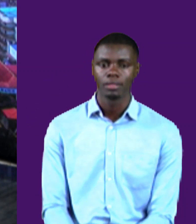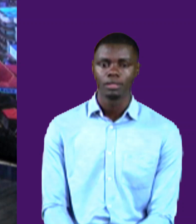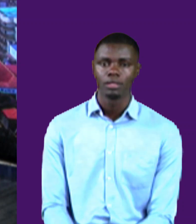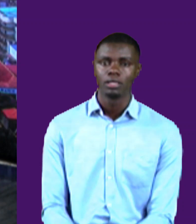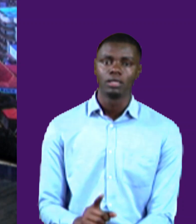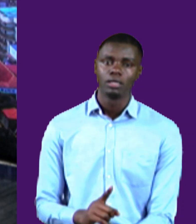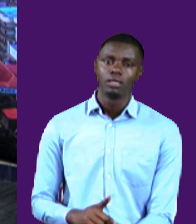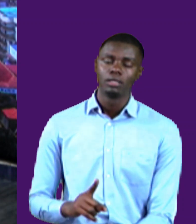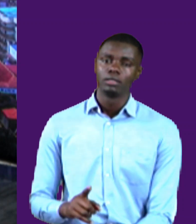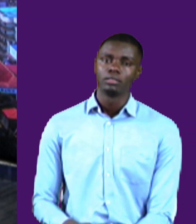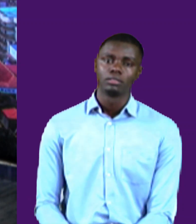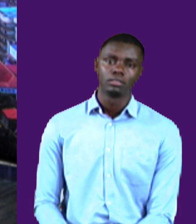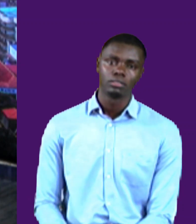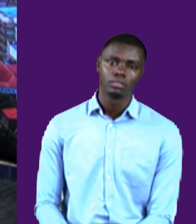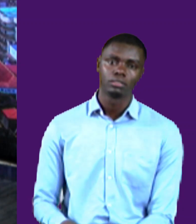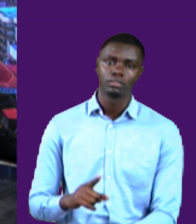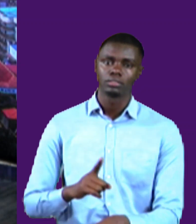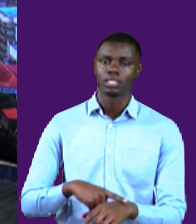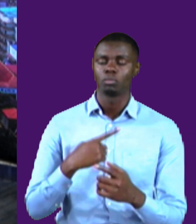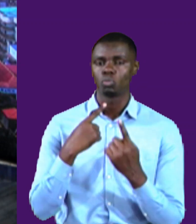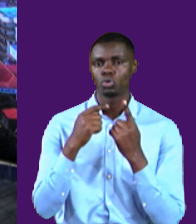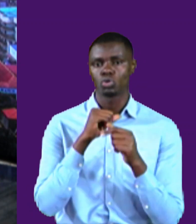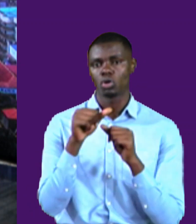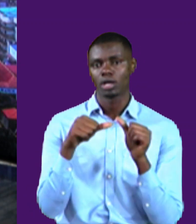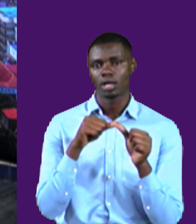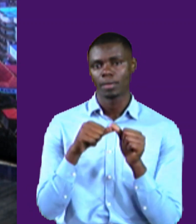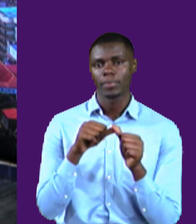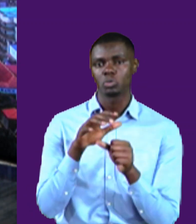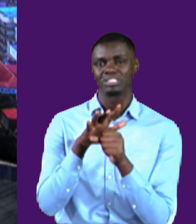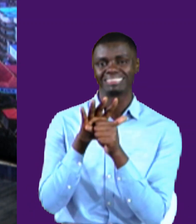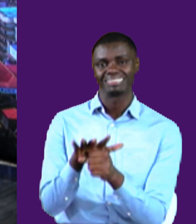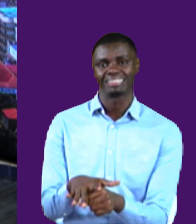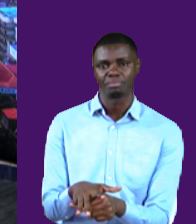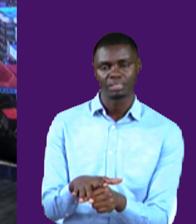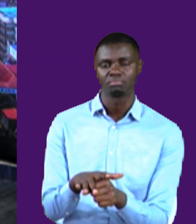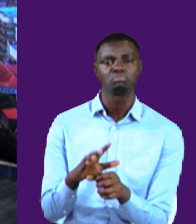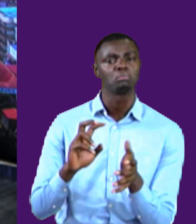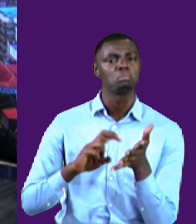when we mention of stigma, we talk about